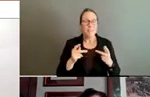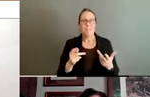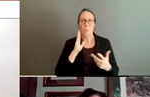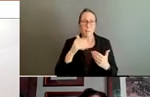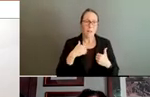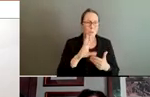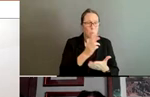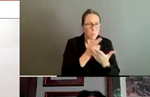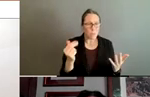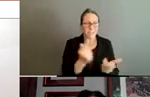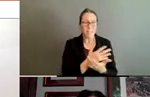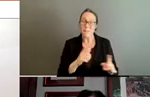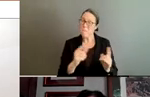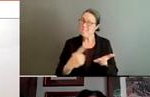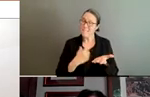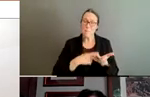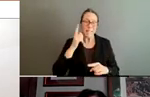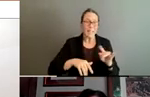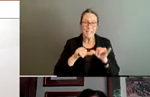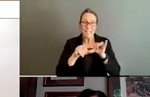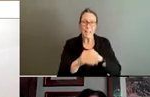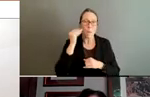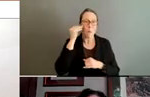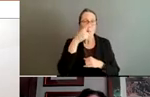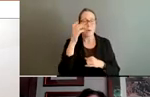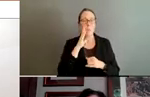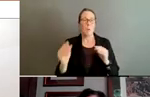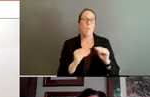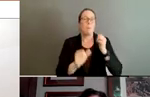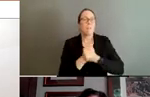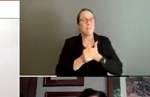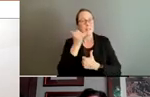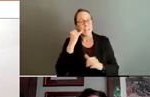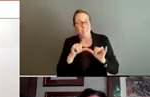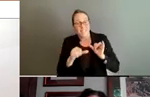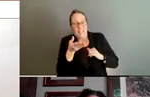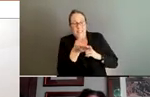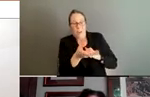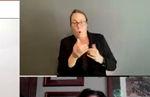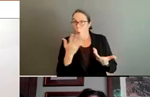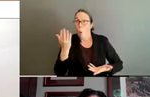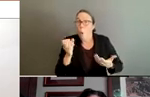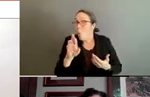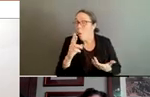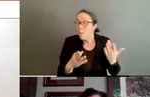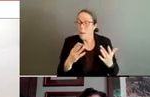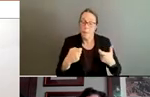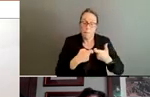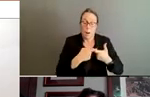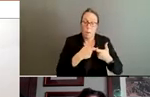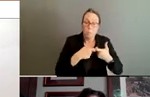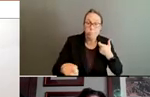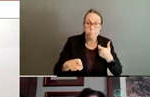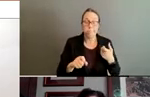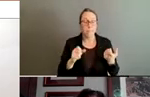path and your home is going to be more of a dangerous place, or if you don't have power and you're going to have to leave because you